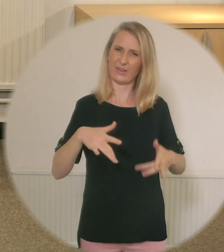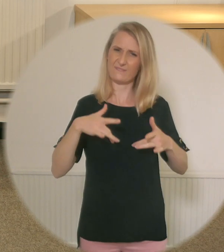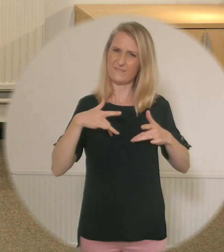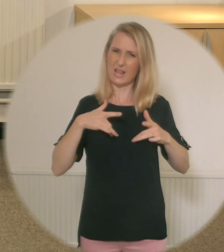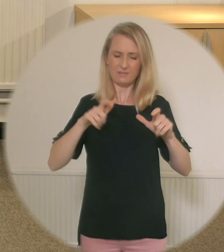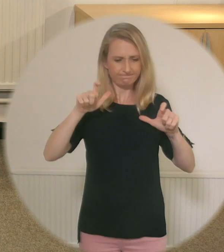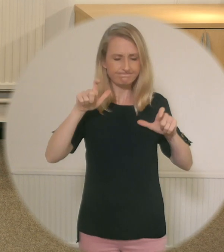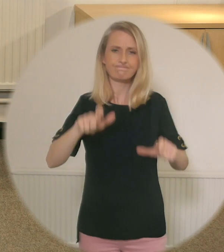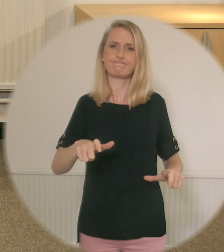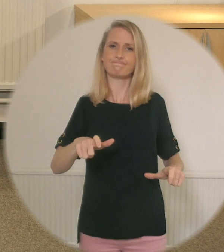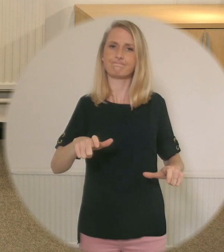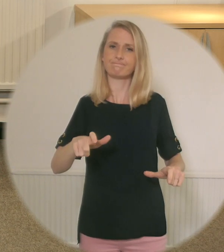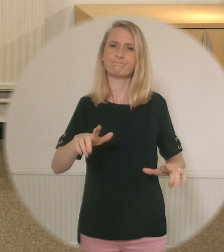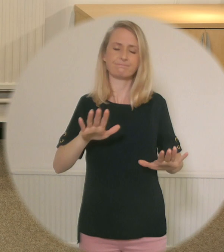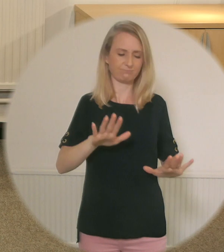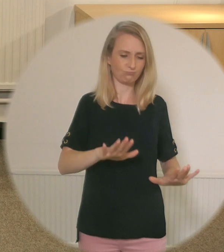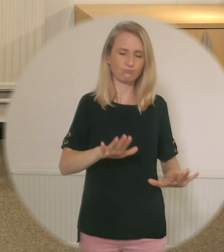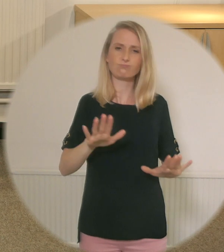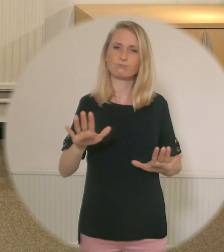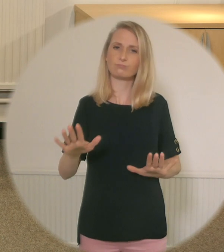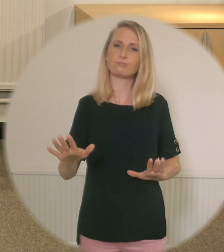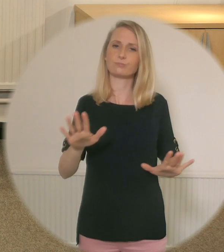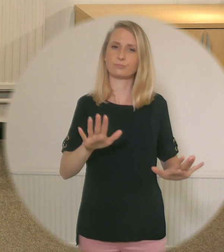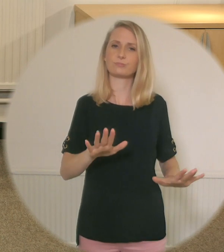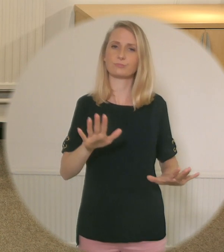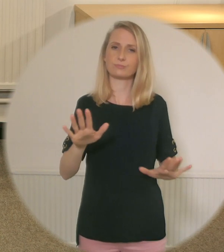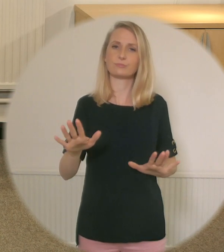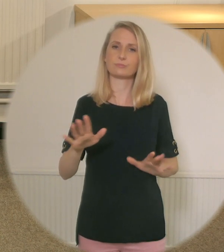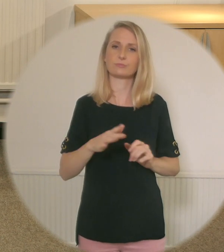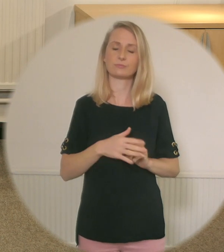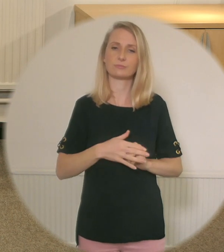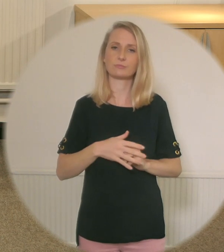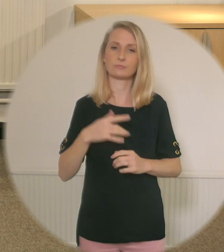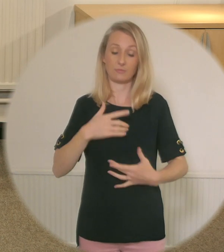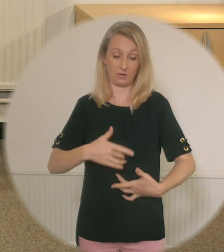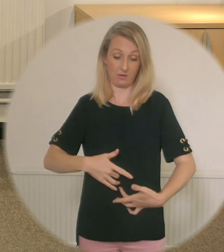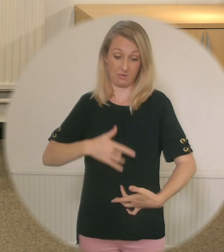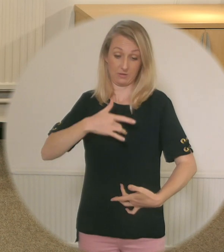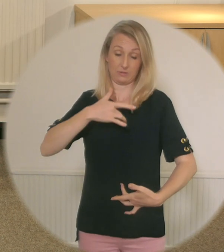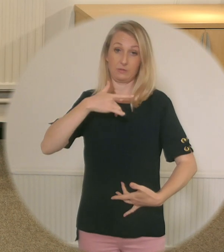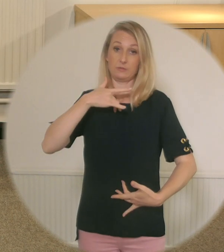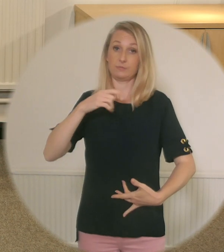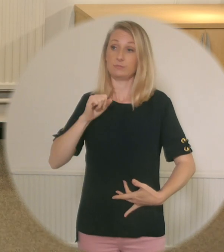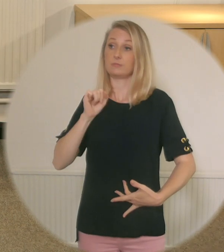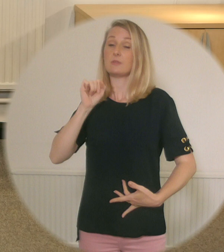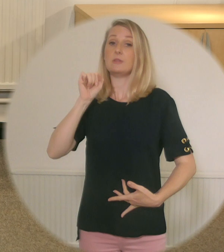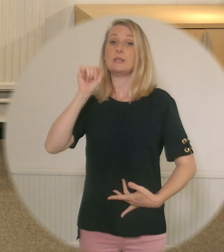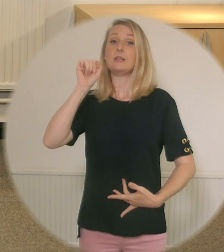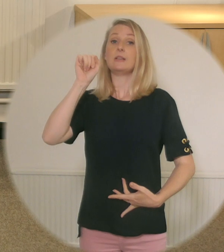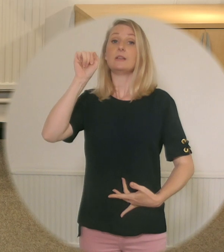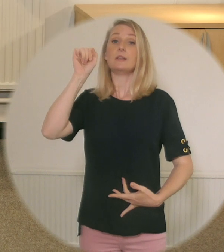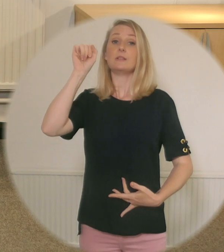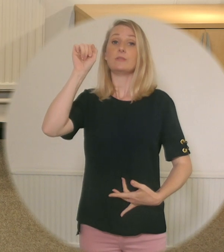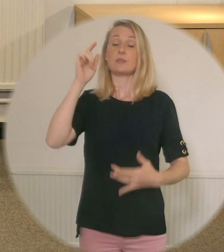stable in this position. And then I'm lifting up through my upper body, and I'm going to take